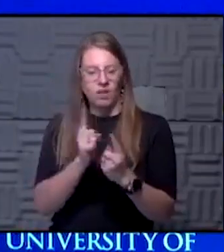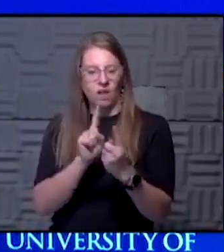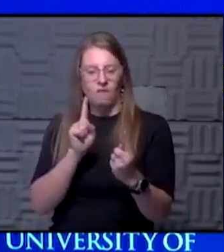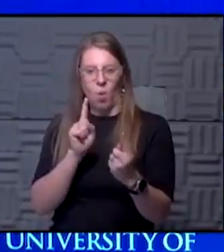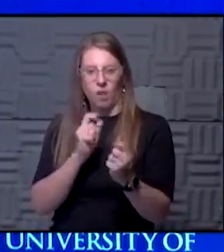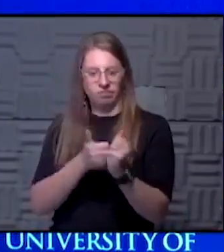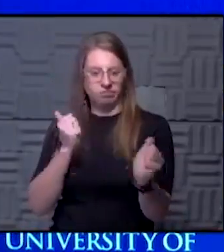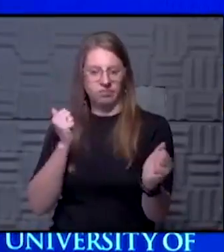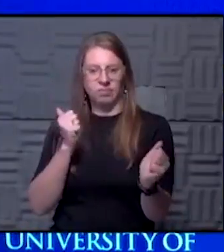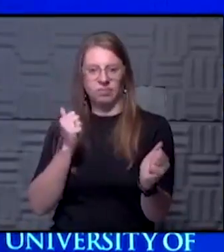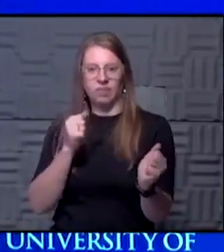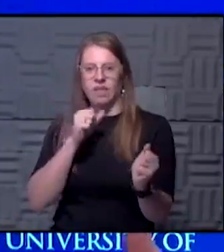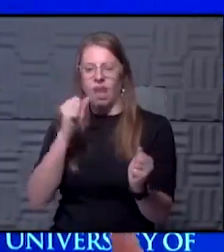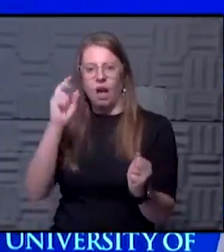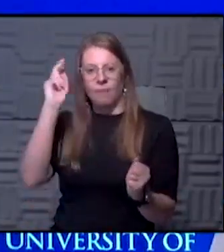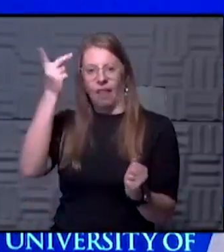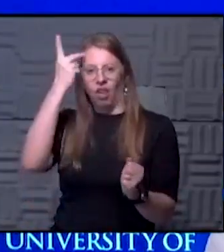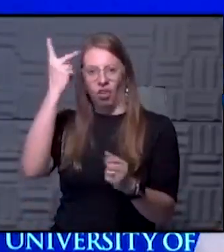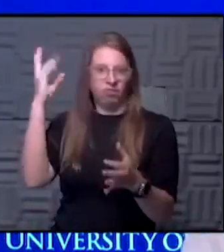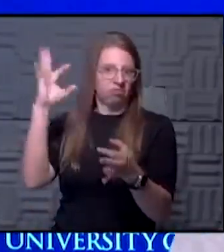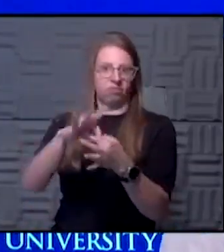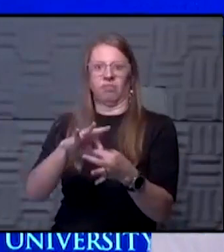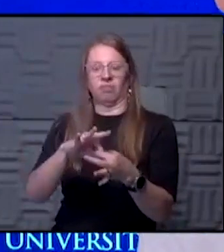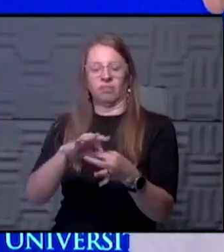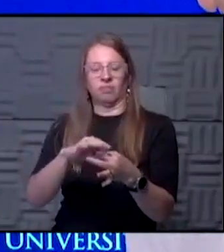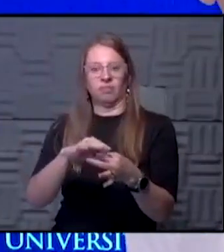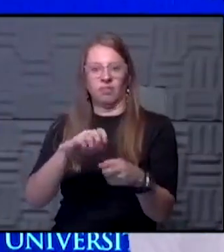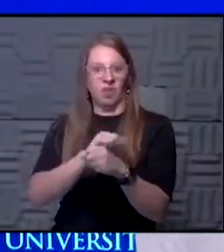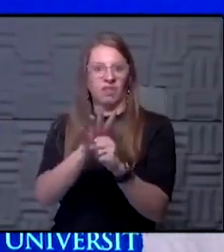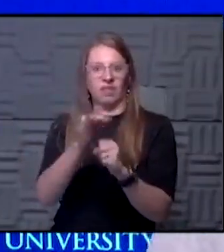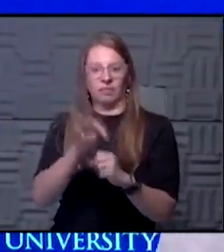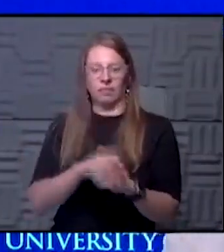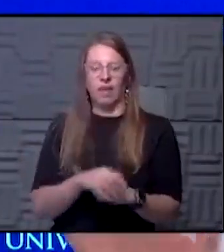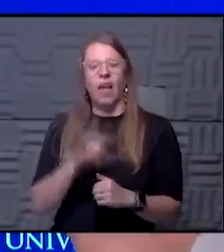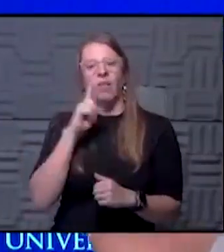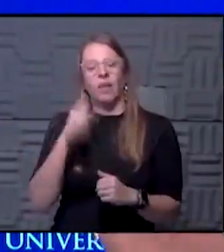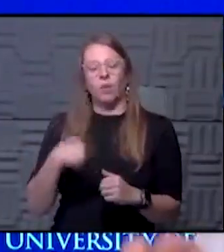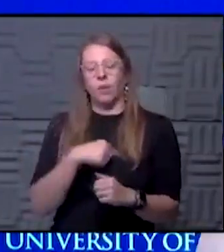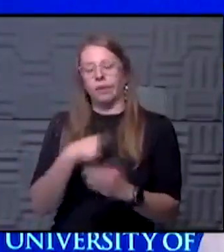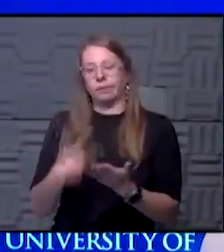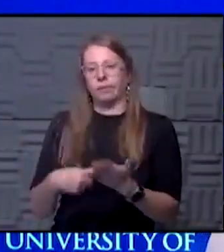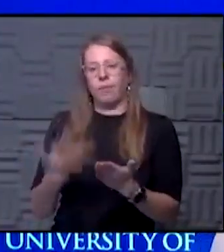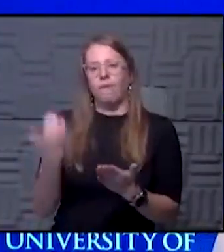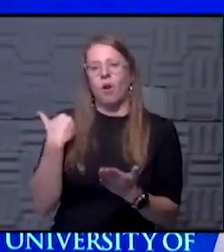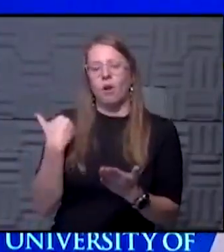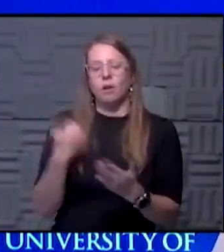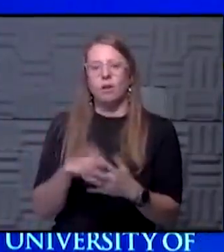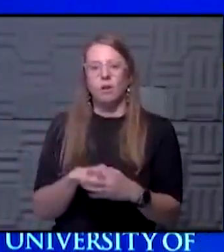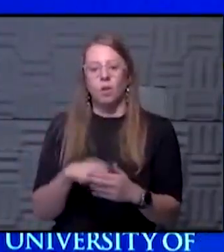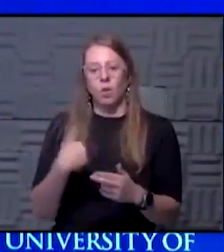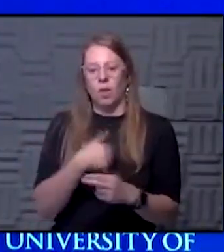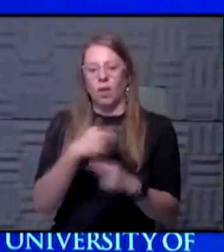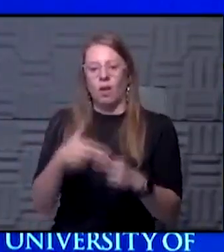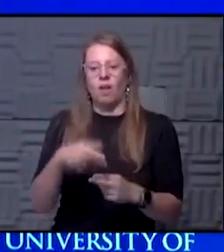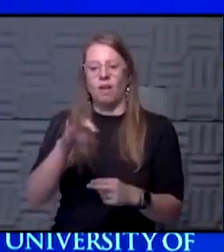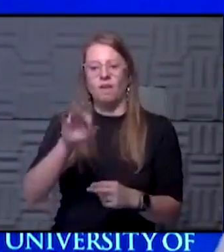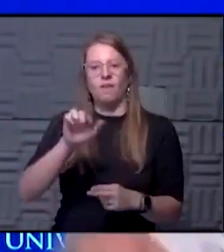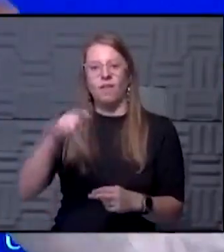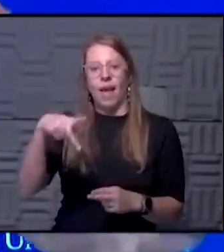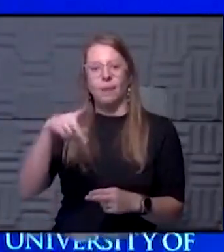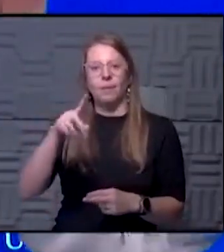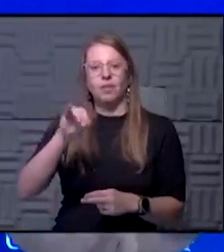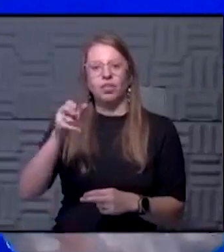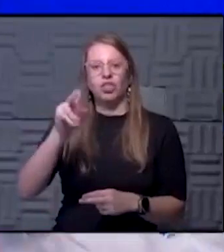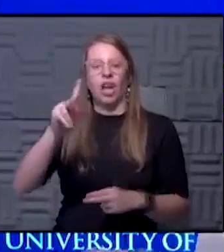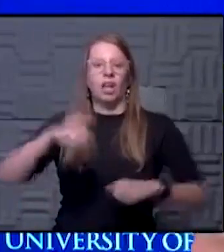this program is we will not politicize it. We talked before, and I think all sides are guilty of this. I call it flapjacking. You just kind of